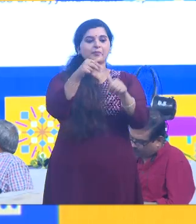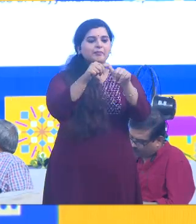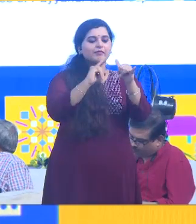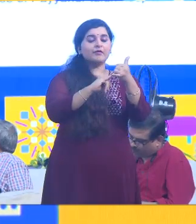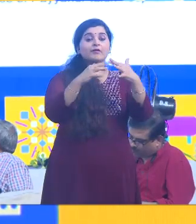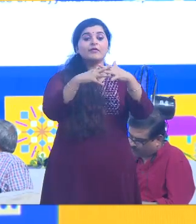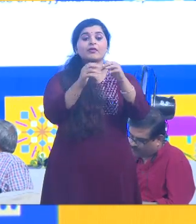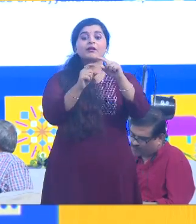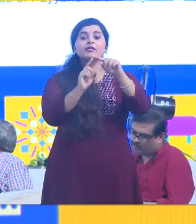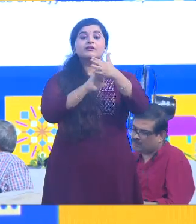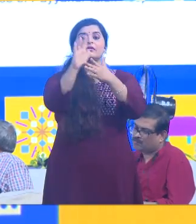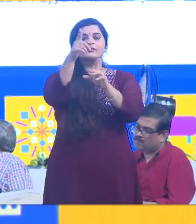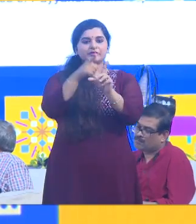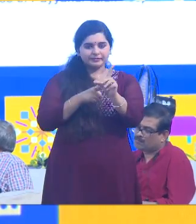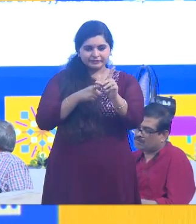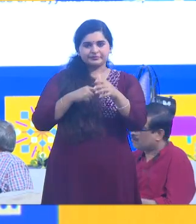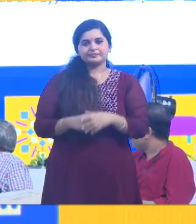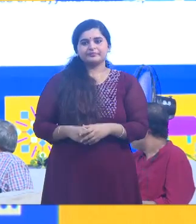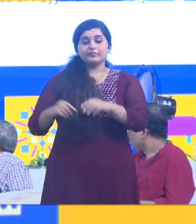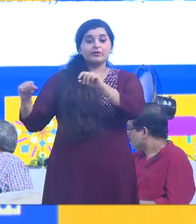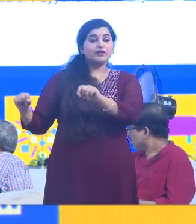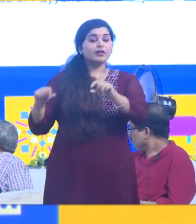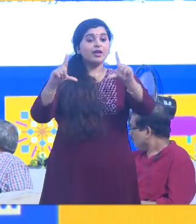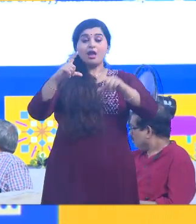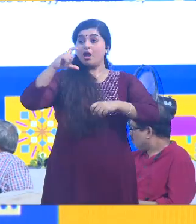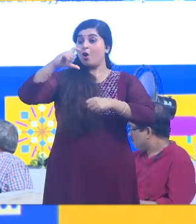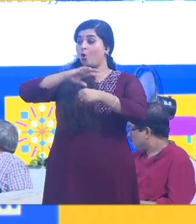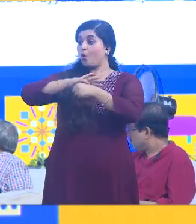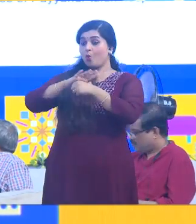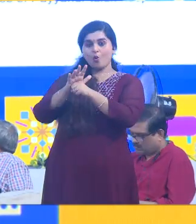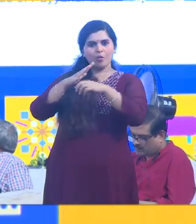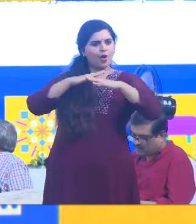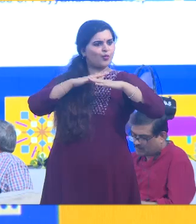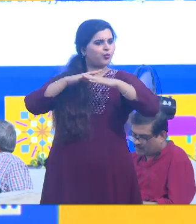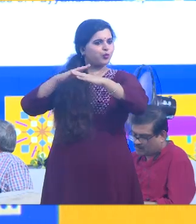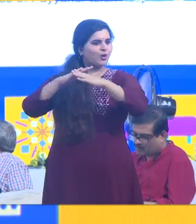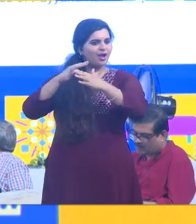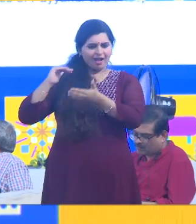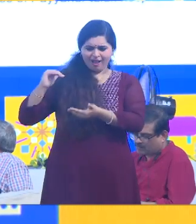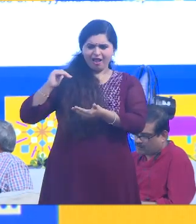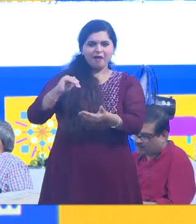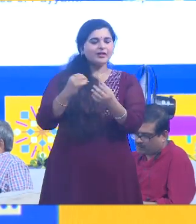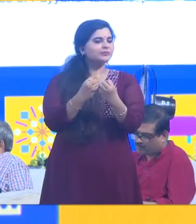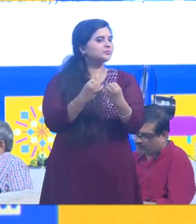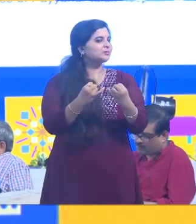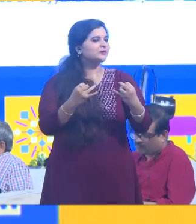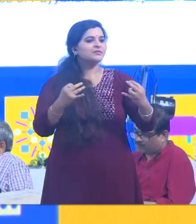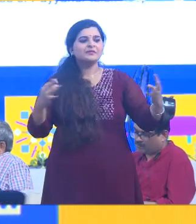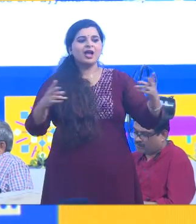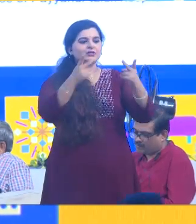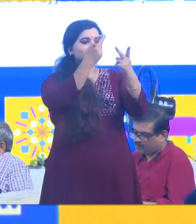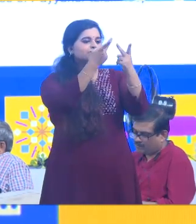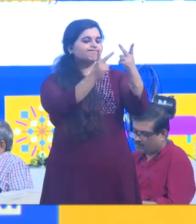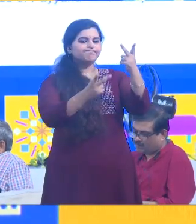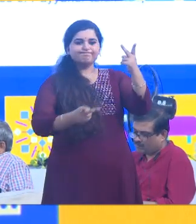The NCD in the COVID-19 vaccination, the UN awards and various awards that have been obtained by us, it's all been testimony to the kind of tremendous